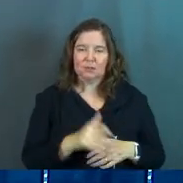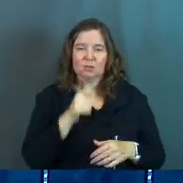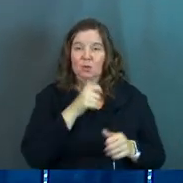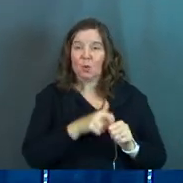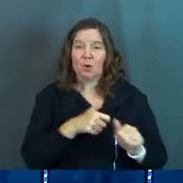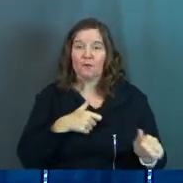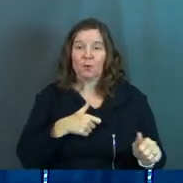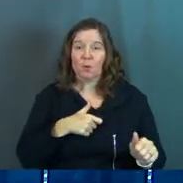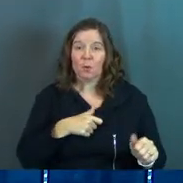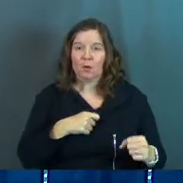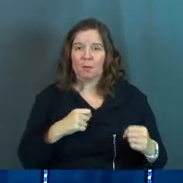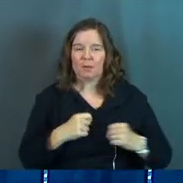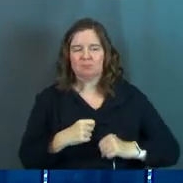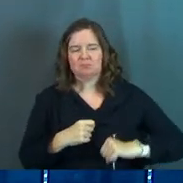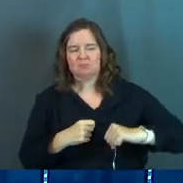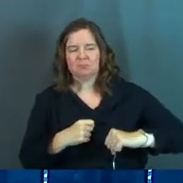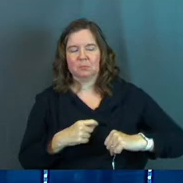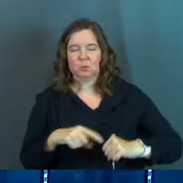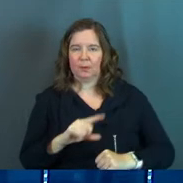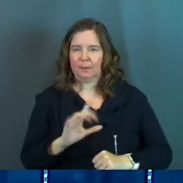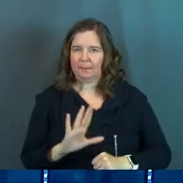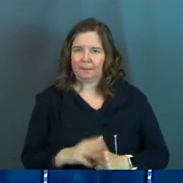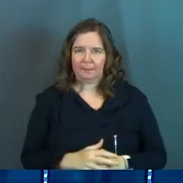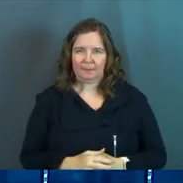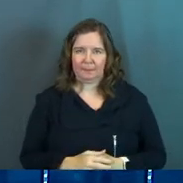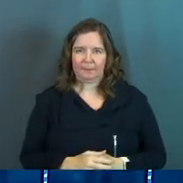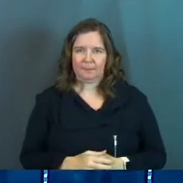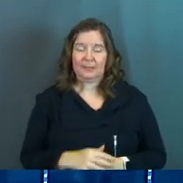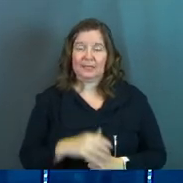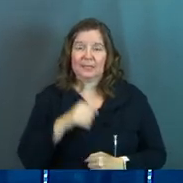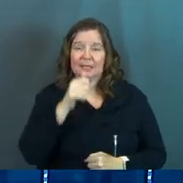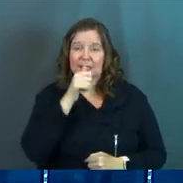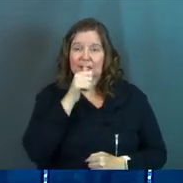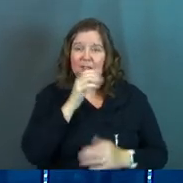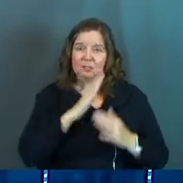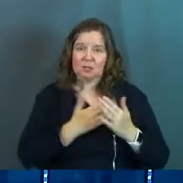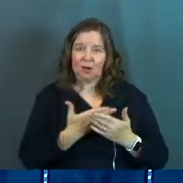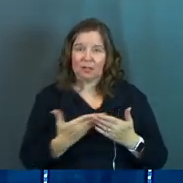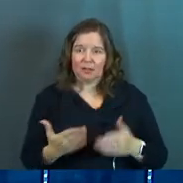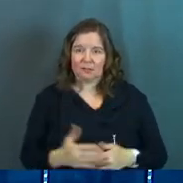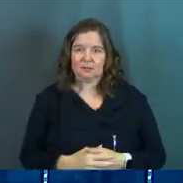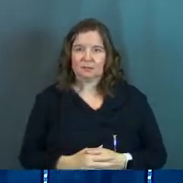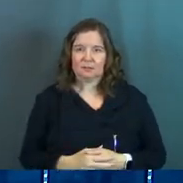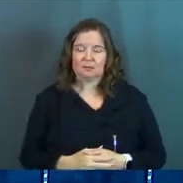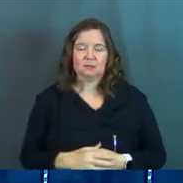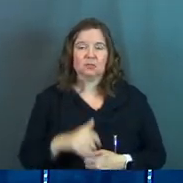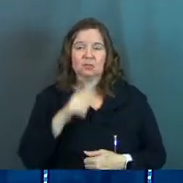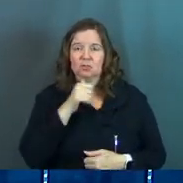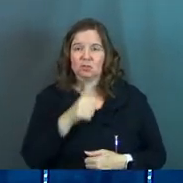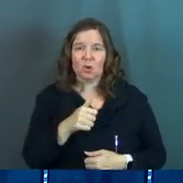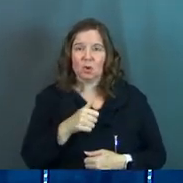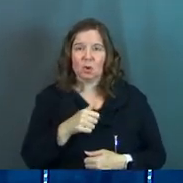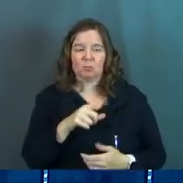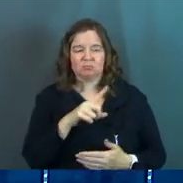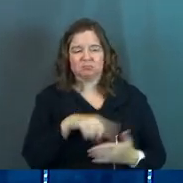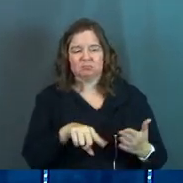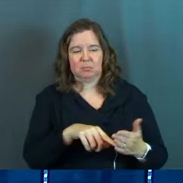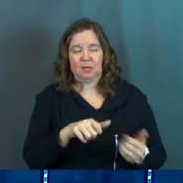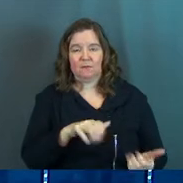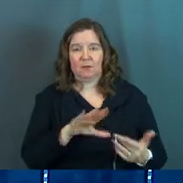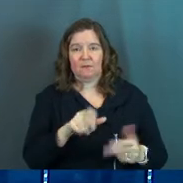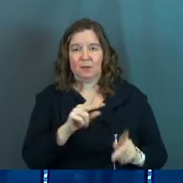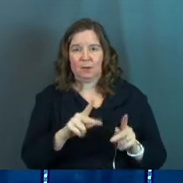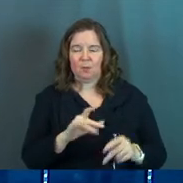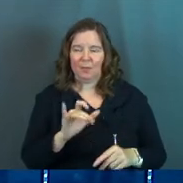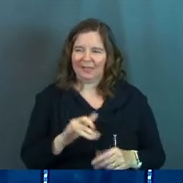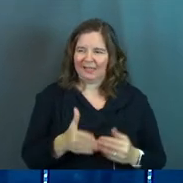Don't avoid or be cold to them. The secret, subtle little things. Don't cut them down in front of other people.